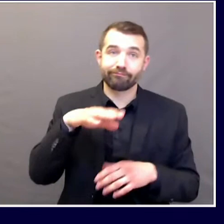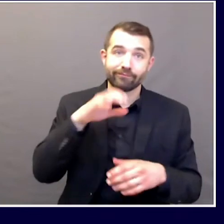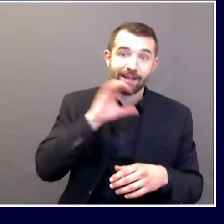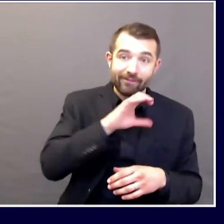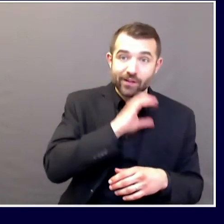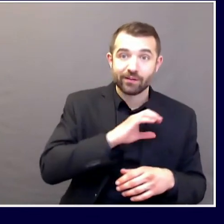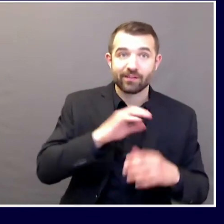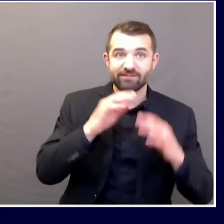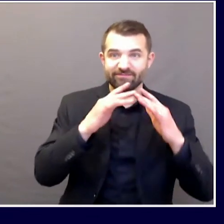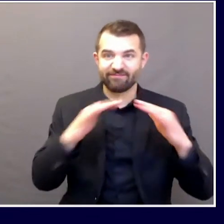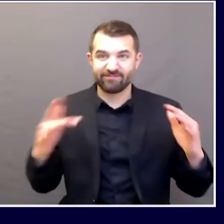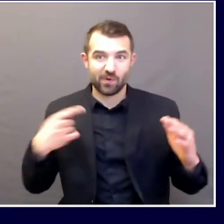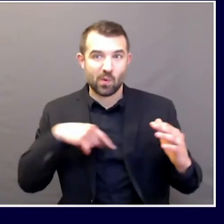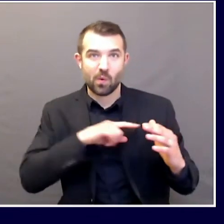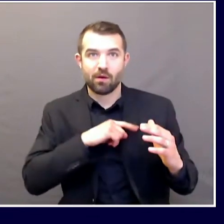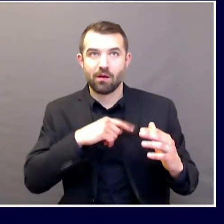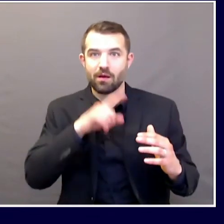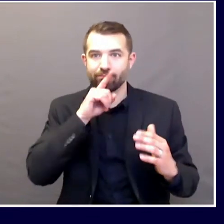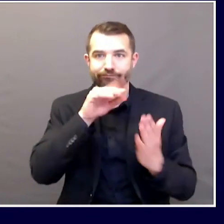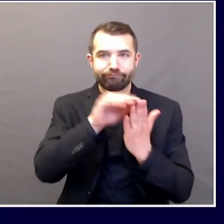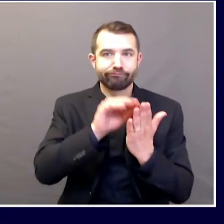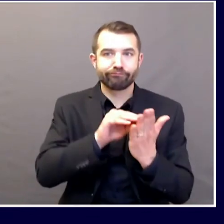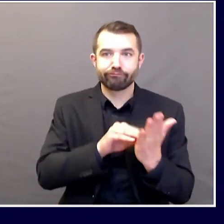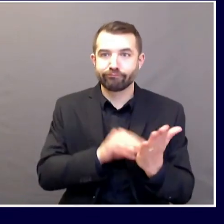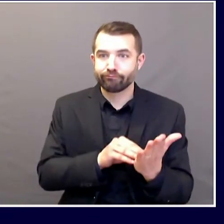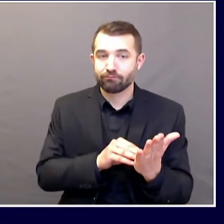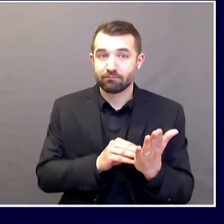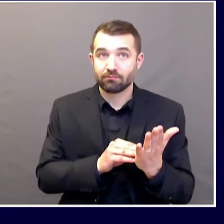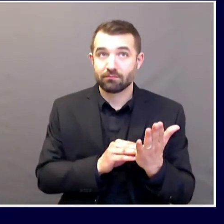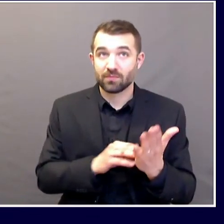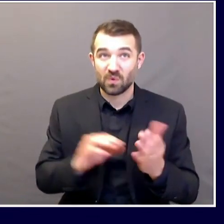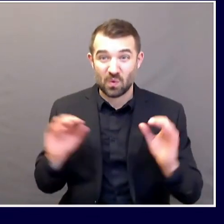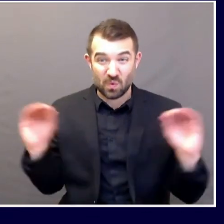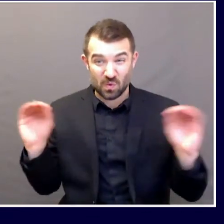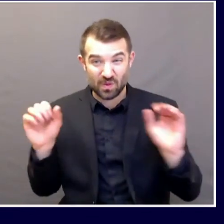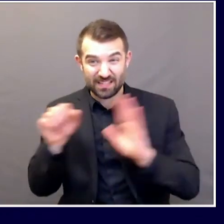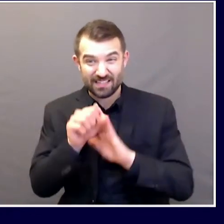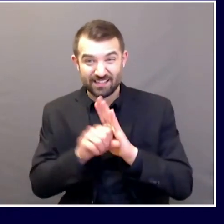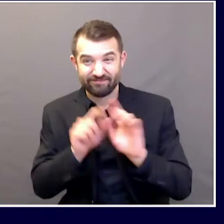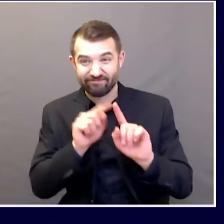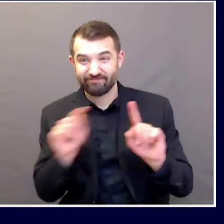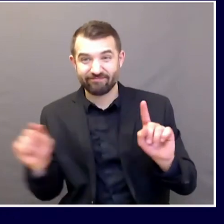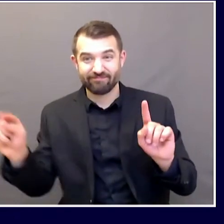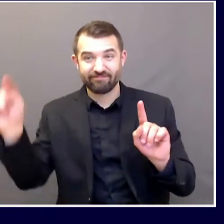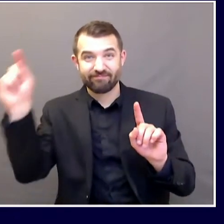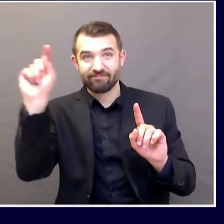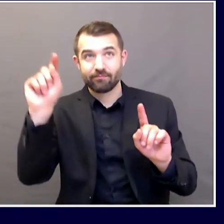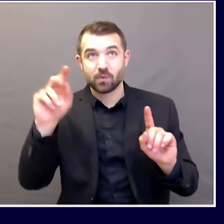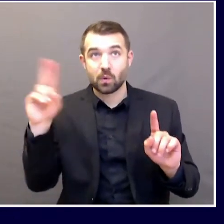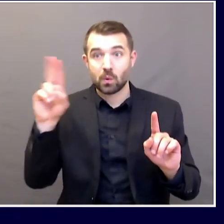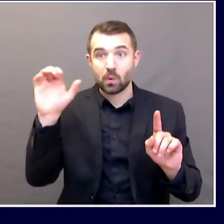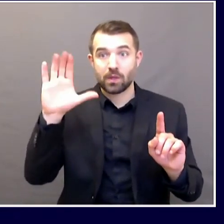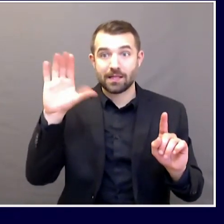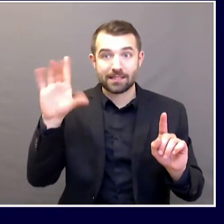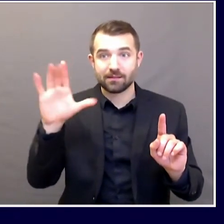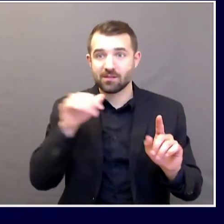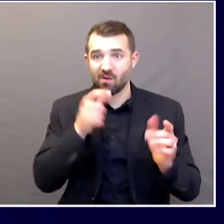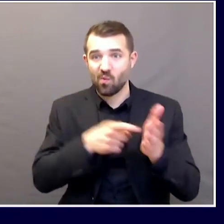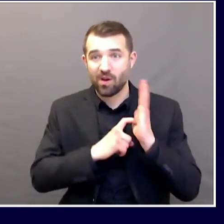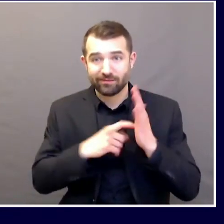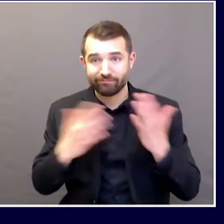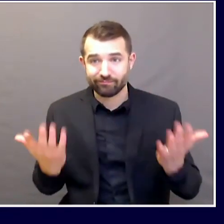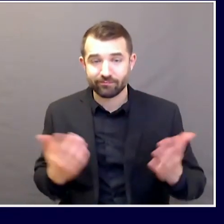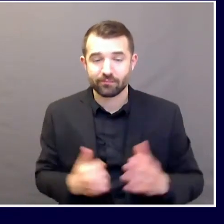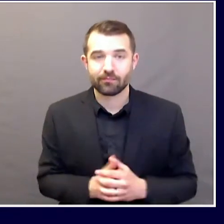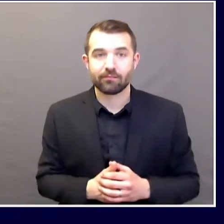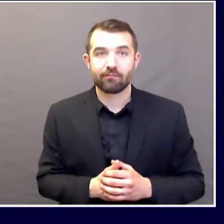data. No state does, so far as I'm aware, because it's not a requirement from the US CDC. So we're trying to think through how